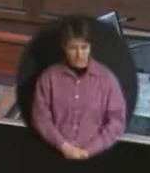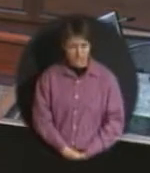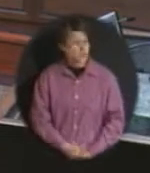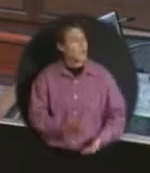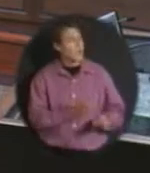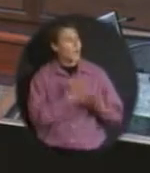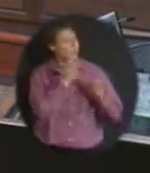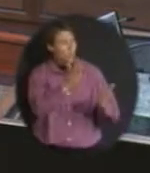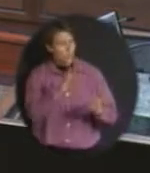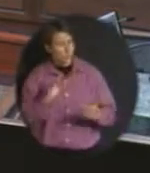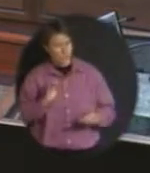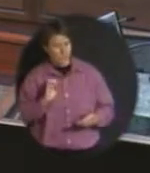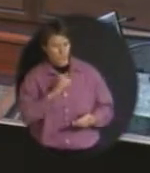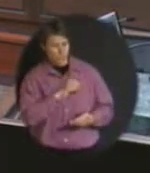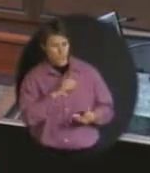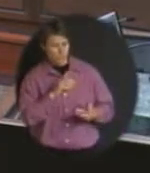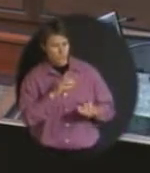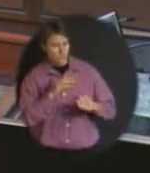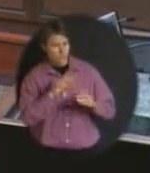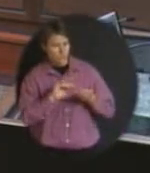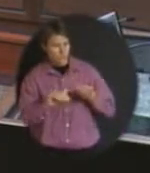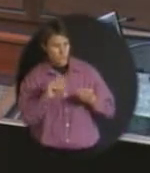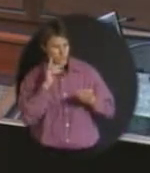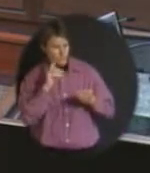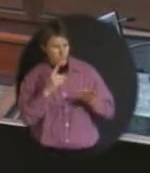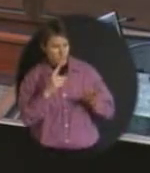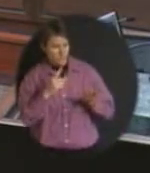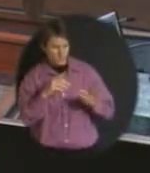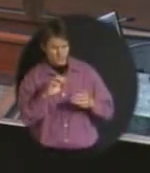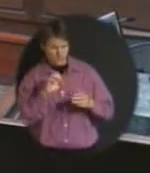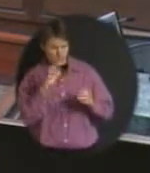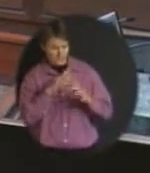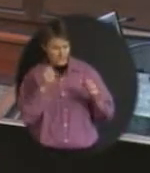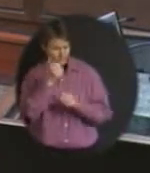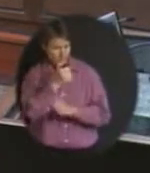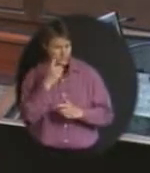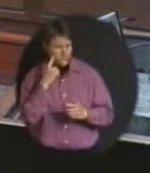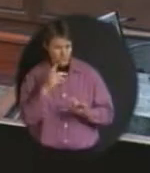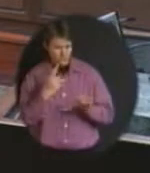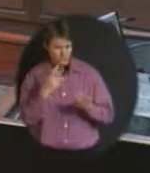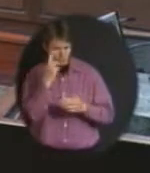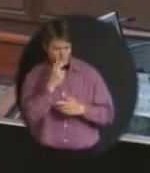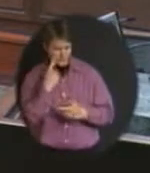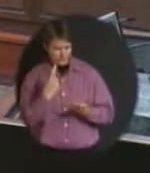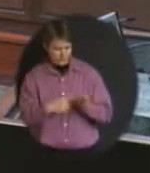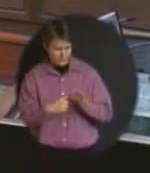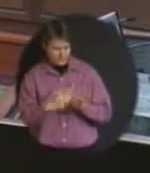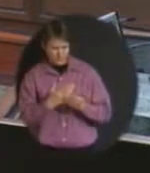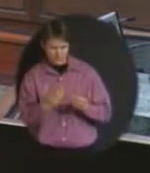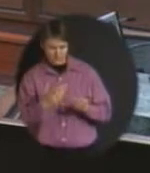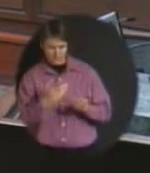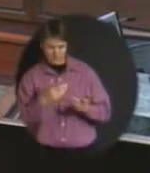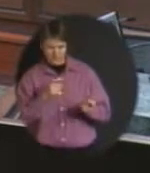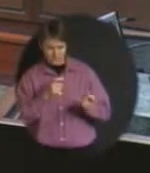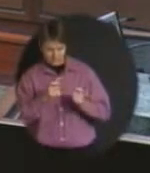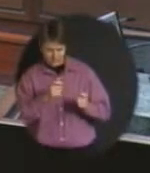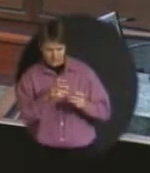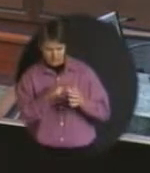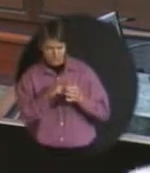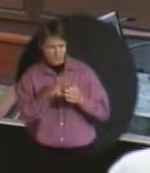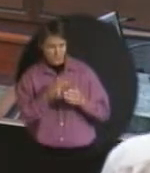I'd move that the board adjourn to executive session for the purpose of discussing personnel matters of non-elected personnel, to discuss matters relating